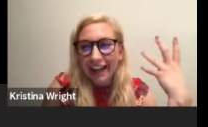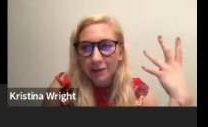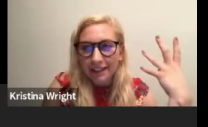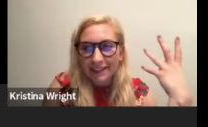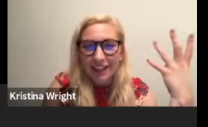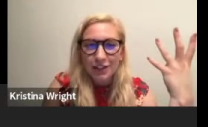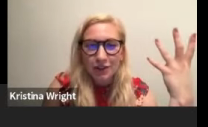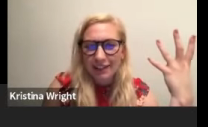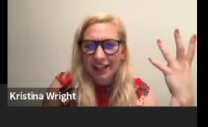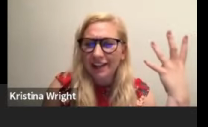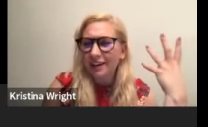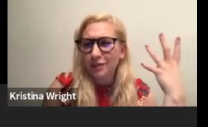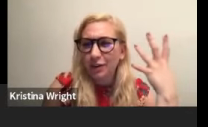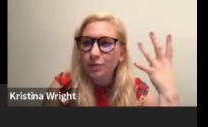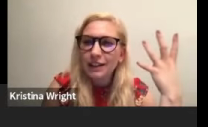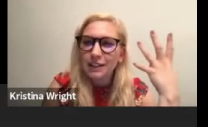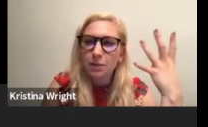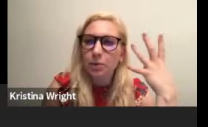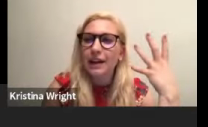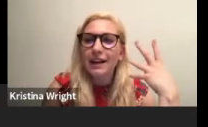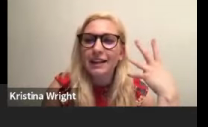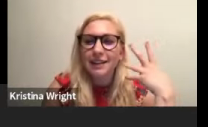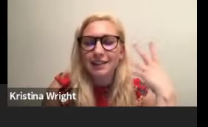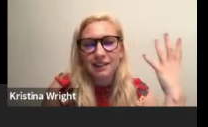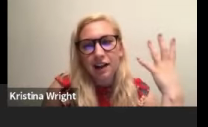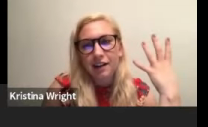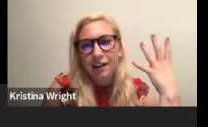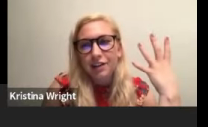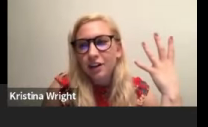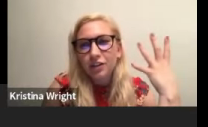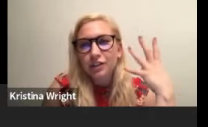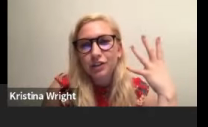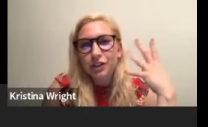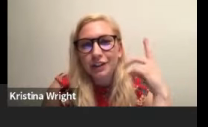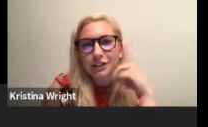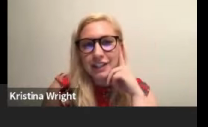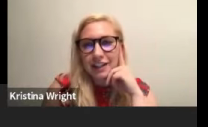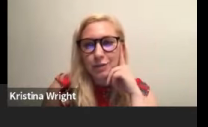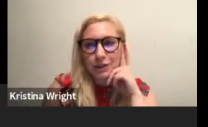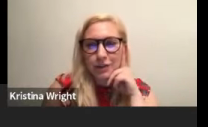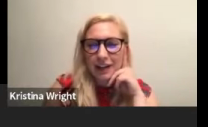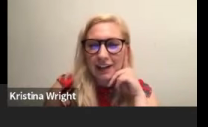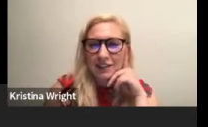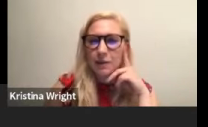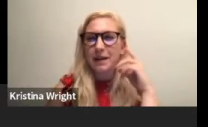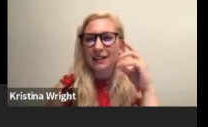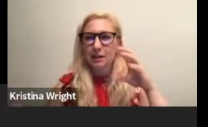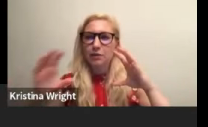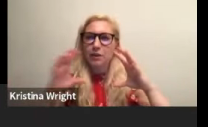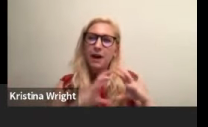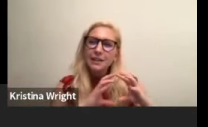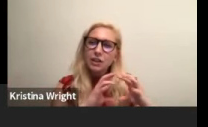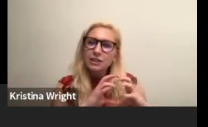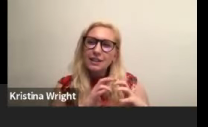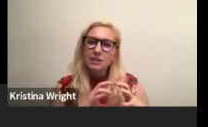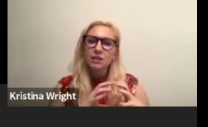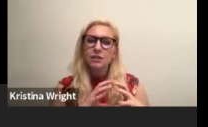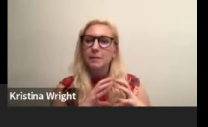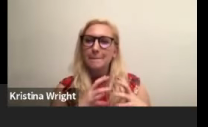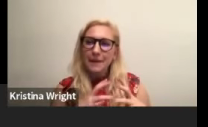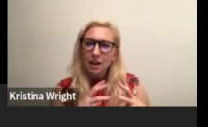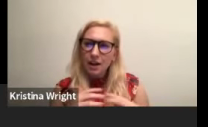3D element to the data that really is important, and it's not critical to your understanding of what's going on. So it makes some of the pie chart